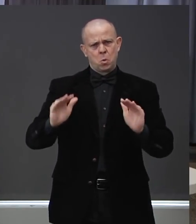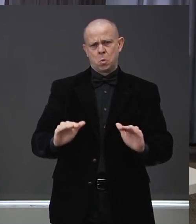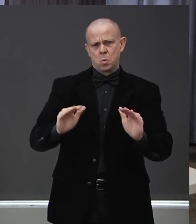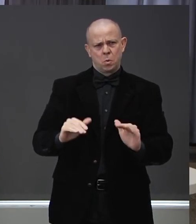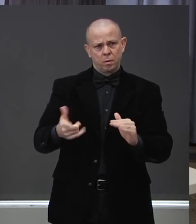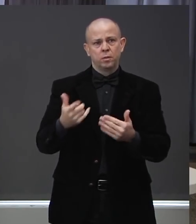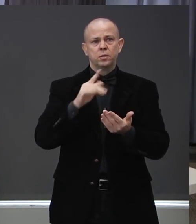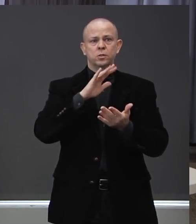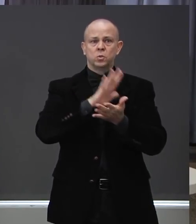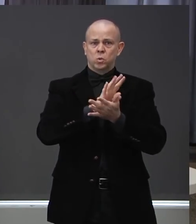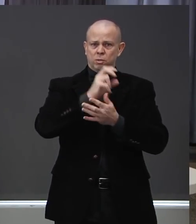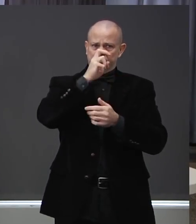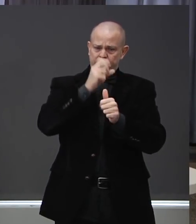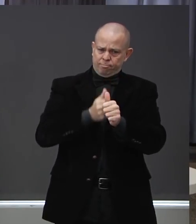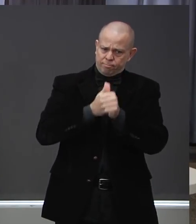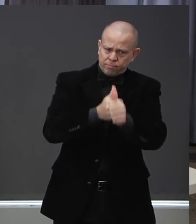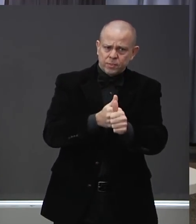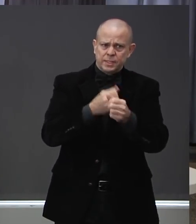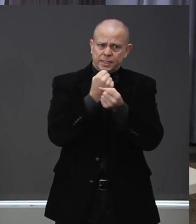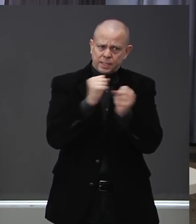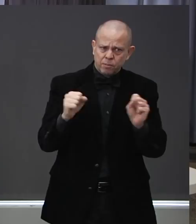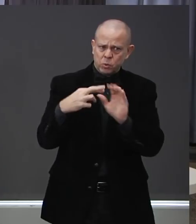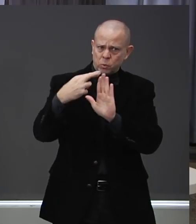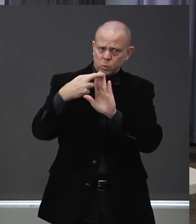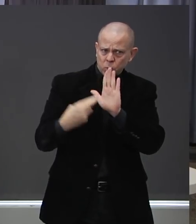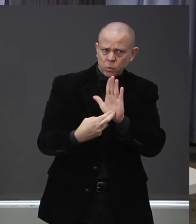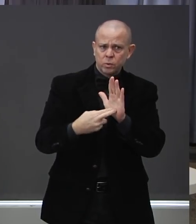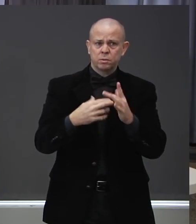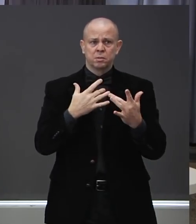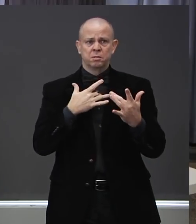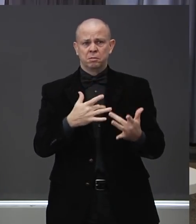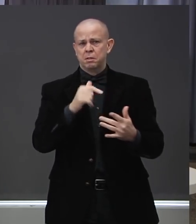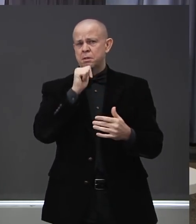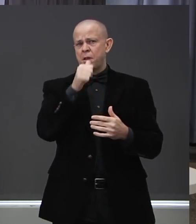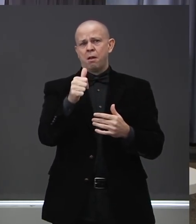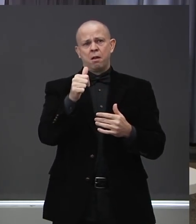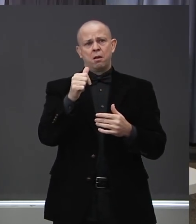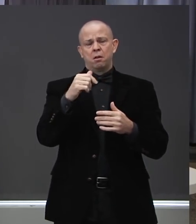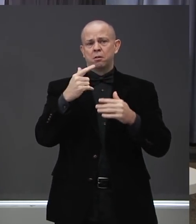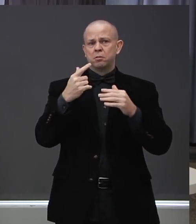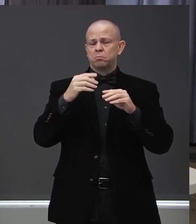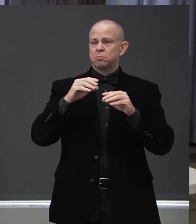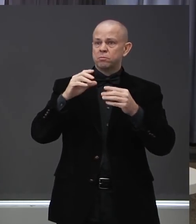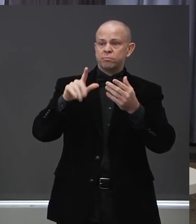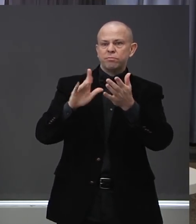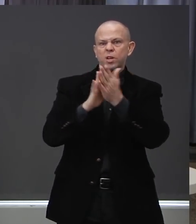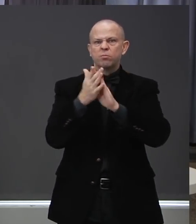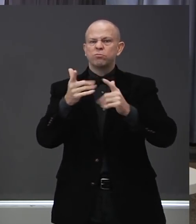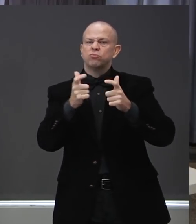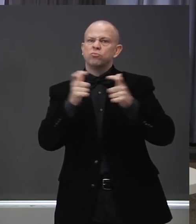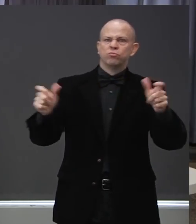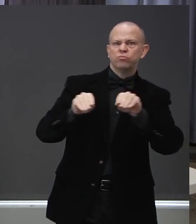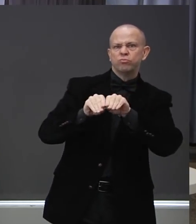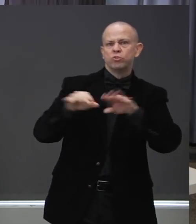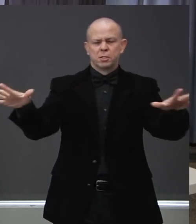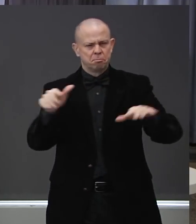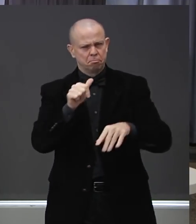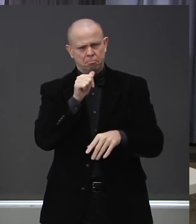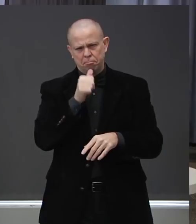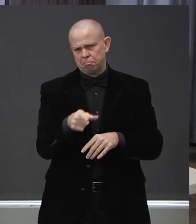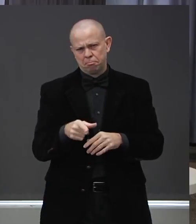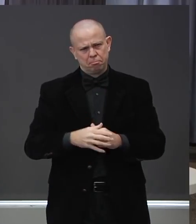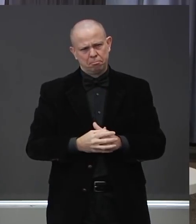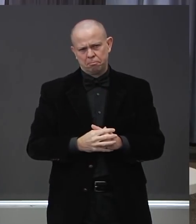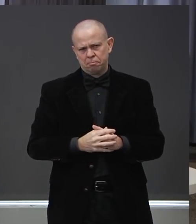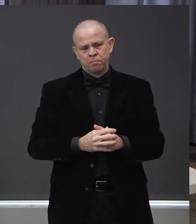providing in-person instruction have not been found to be significant sources of outbreaks or drivers of community spread. We